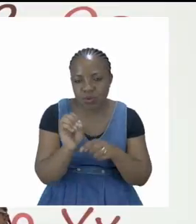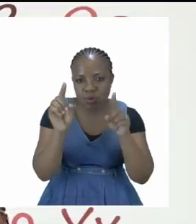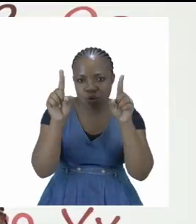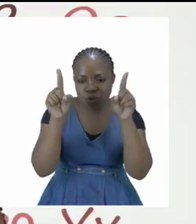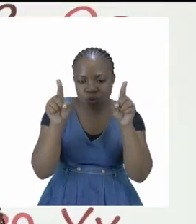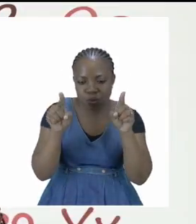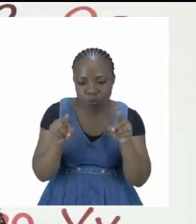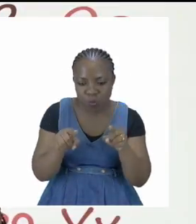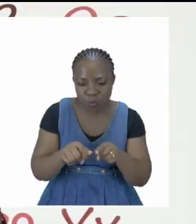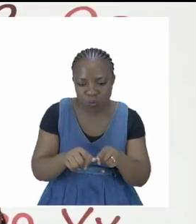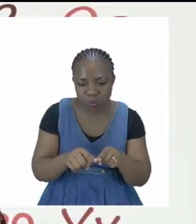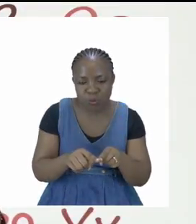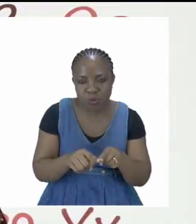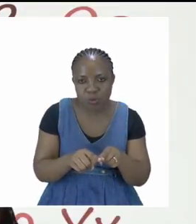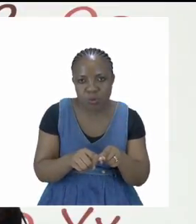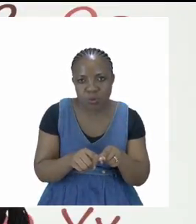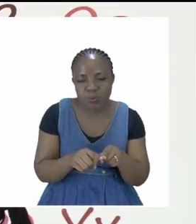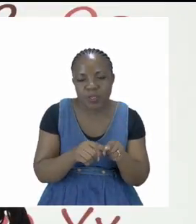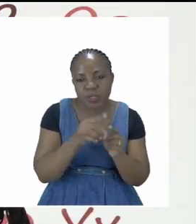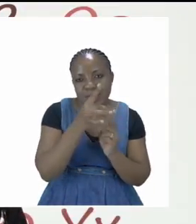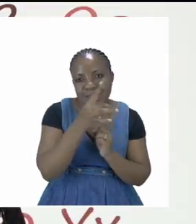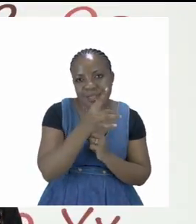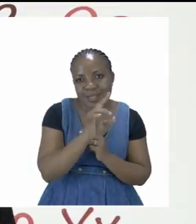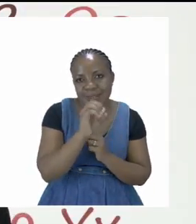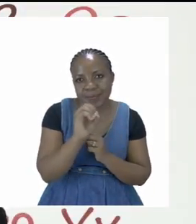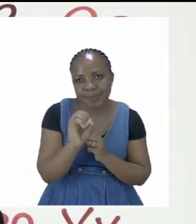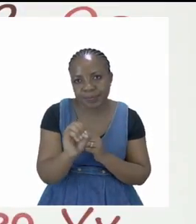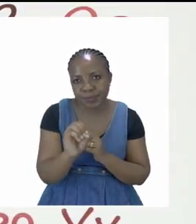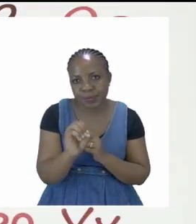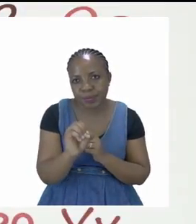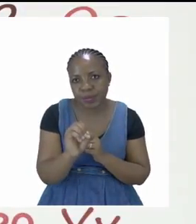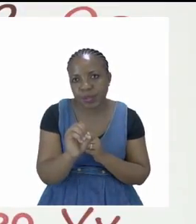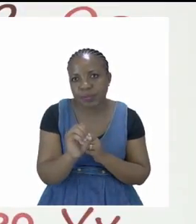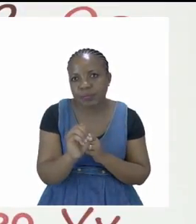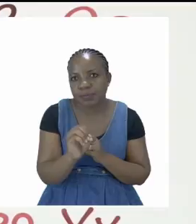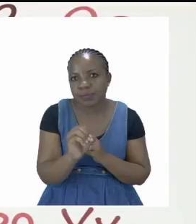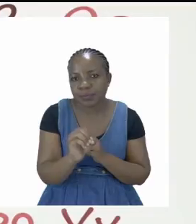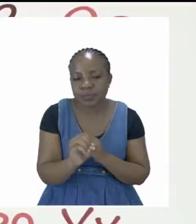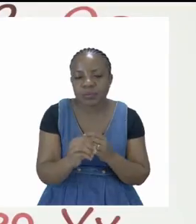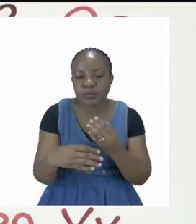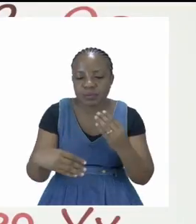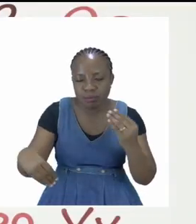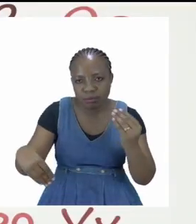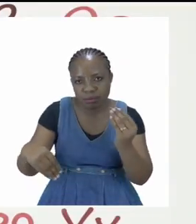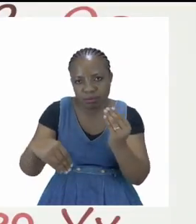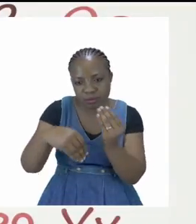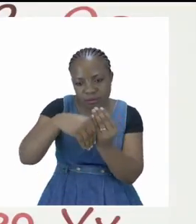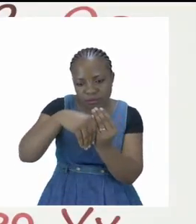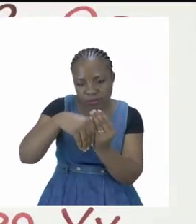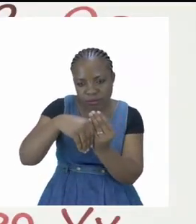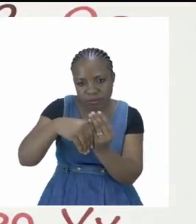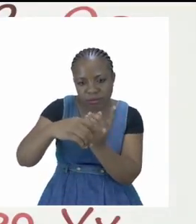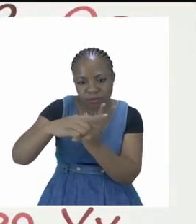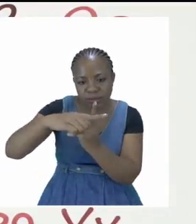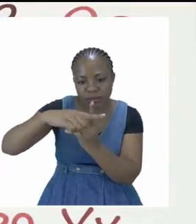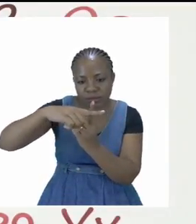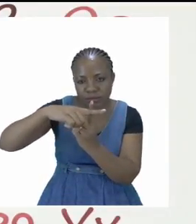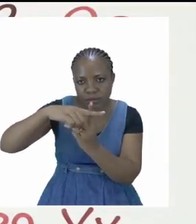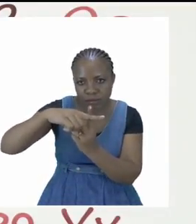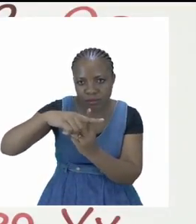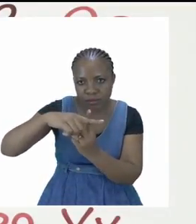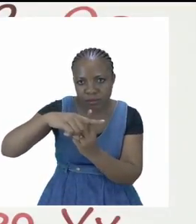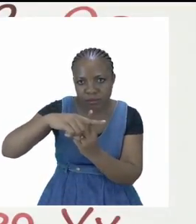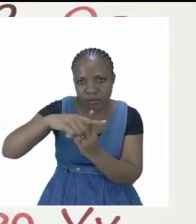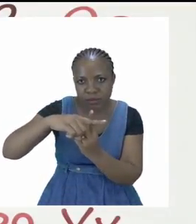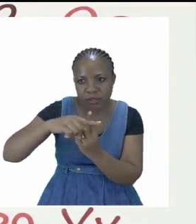have added these two. Now we need to put a plus sign for the family of units